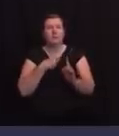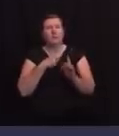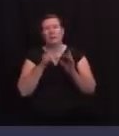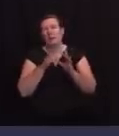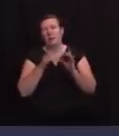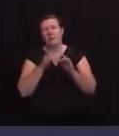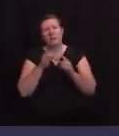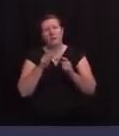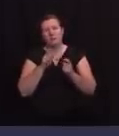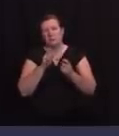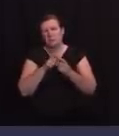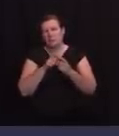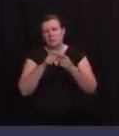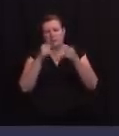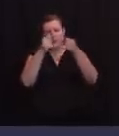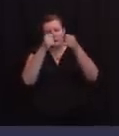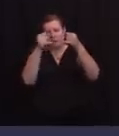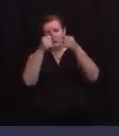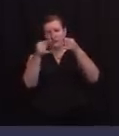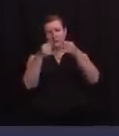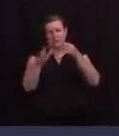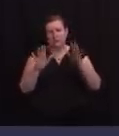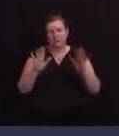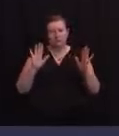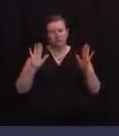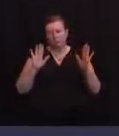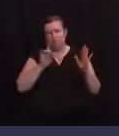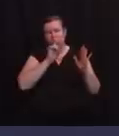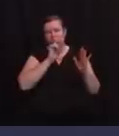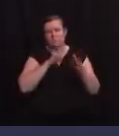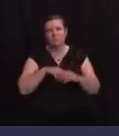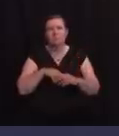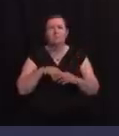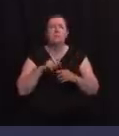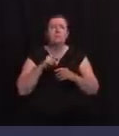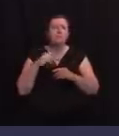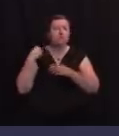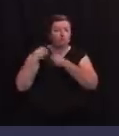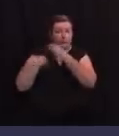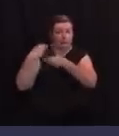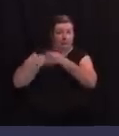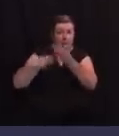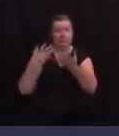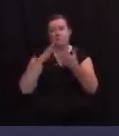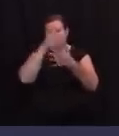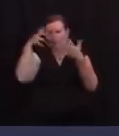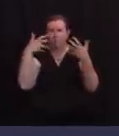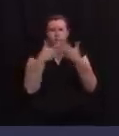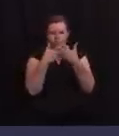particular items, but it is a tradition that there be a combination of